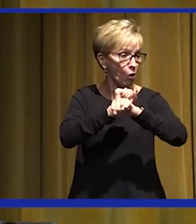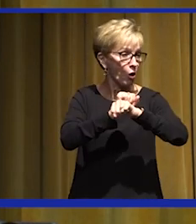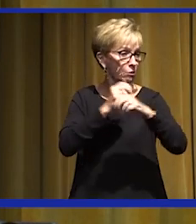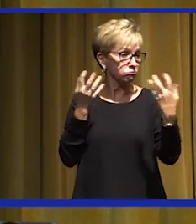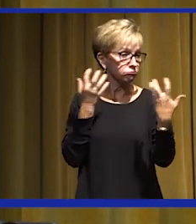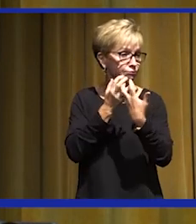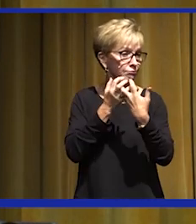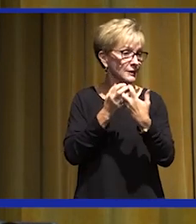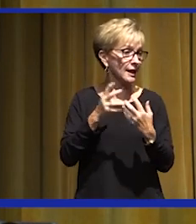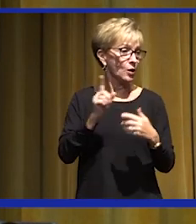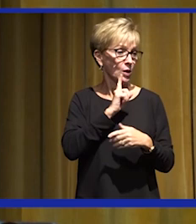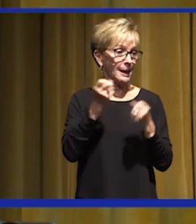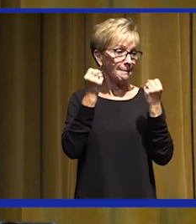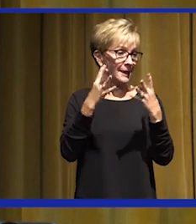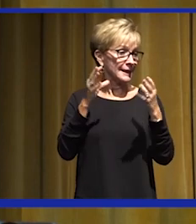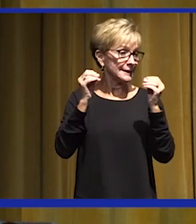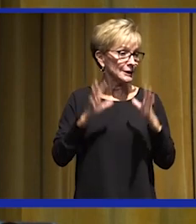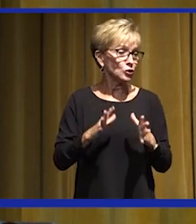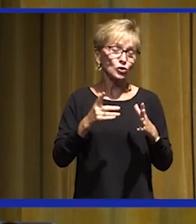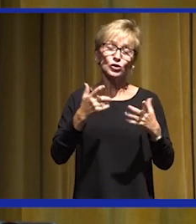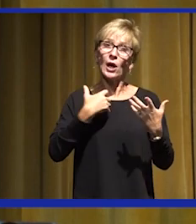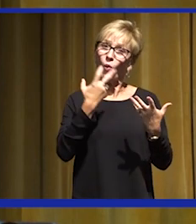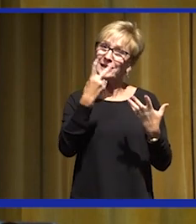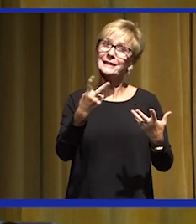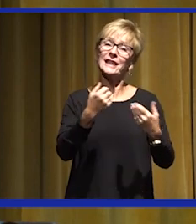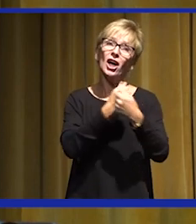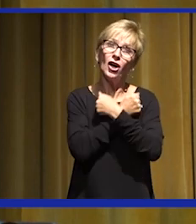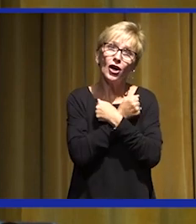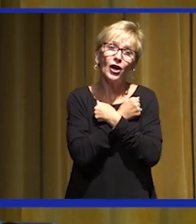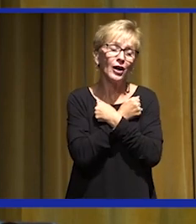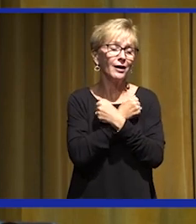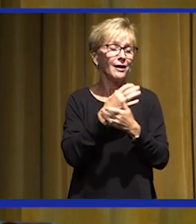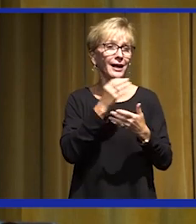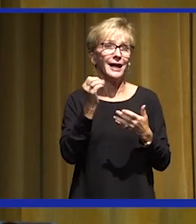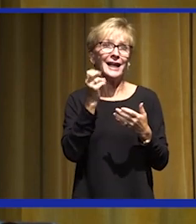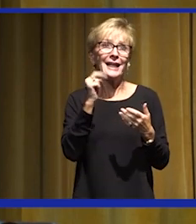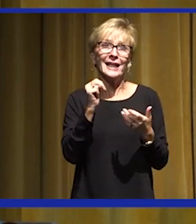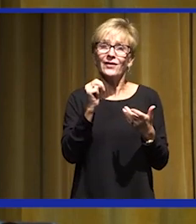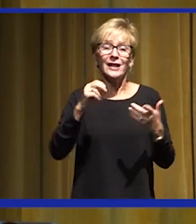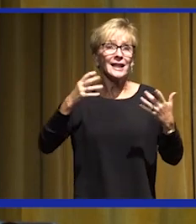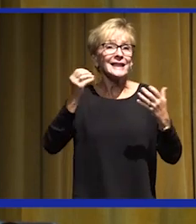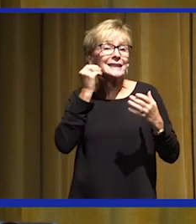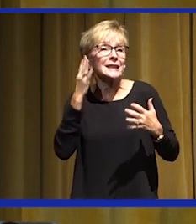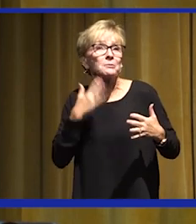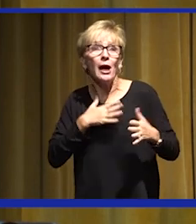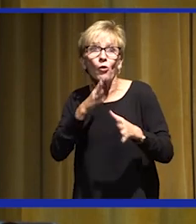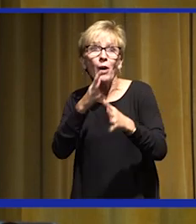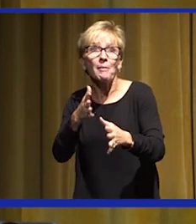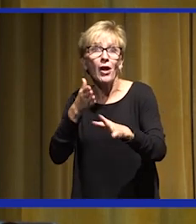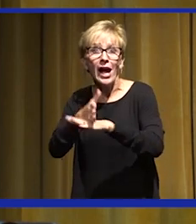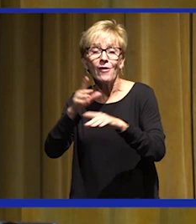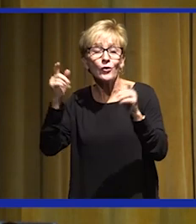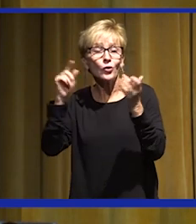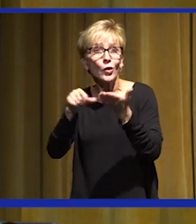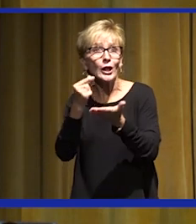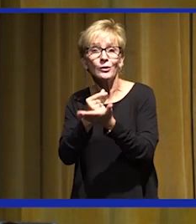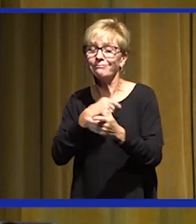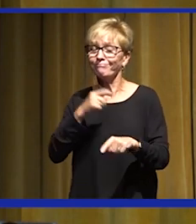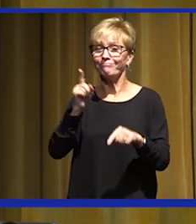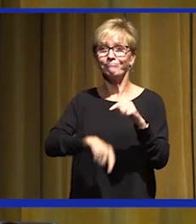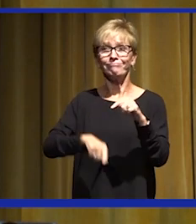my friends and teachers who've made a difference, and maybe even kiss my grandmother after the ceremonies, perhaps the fact